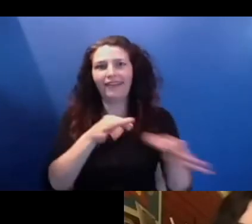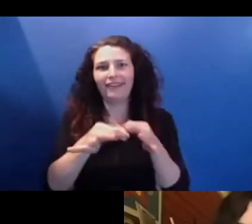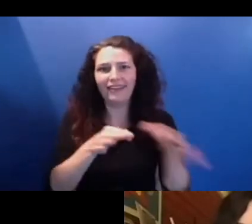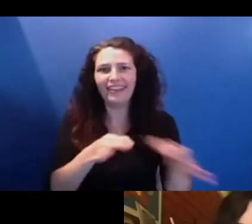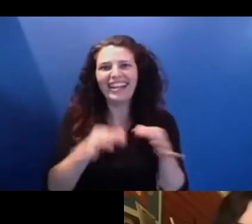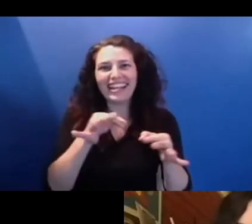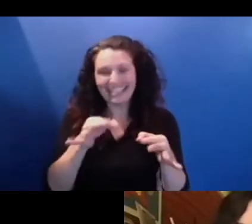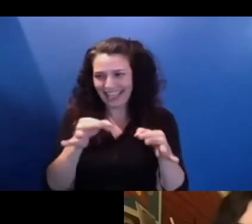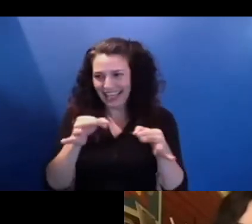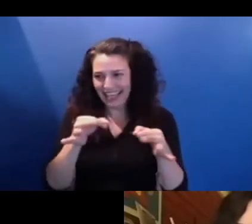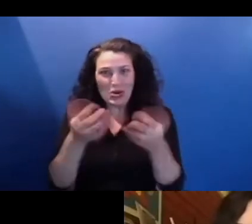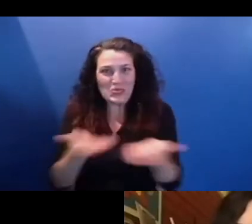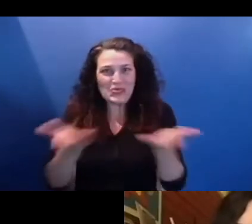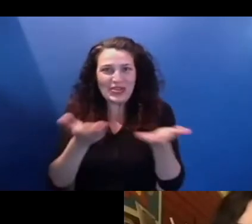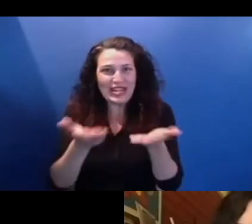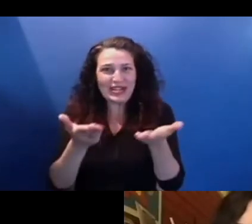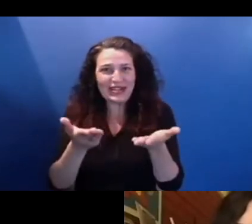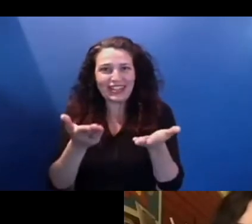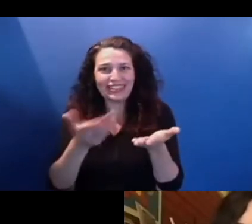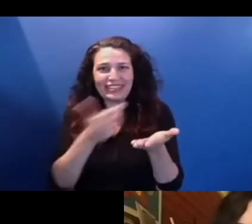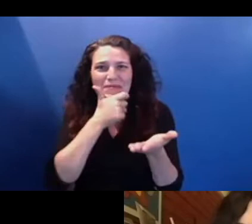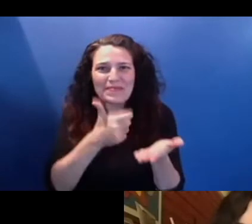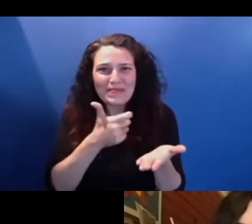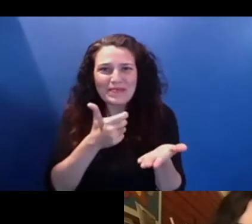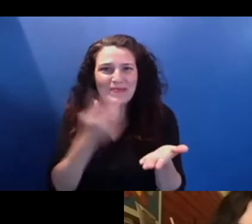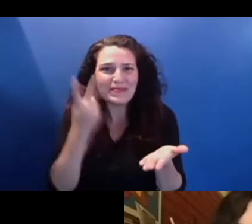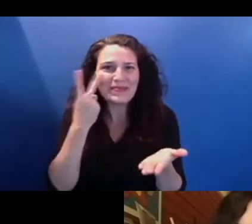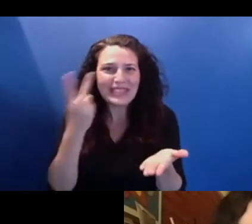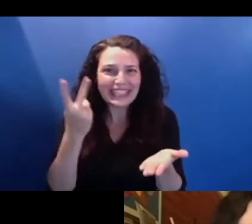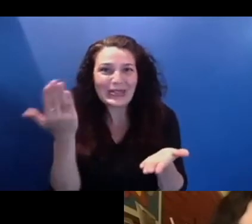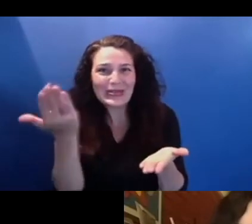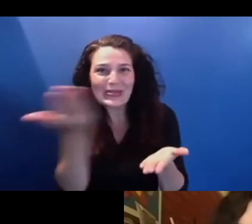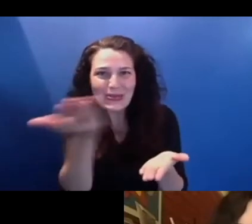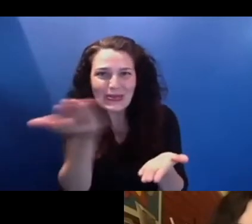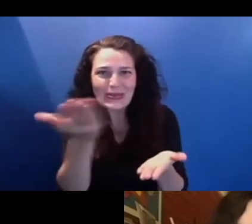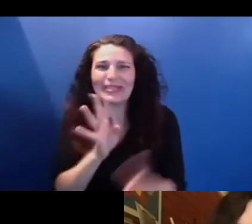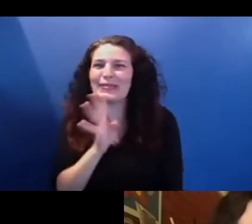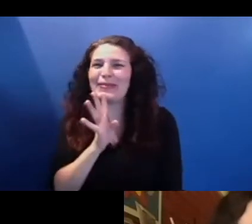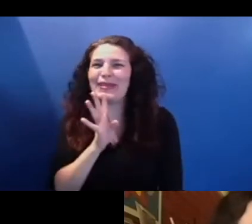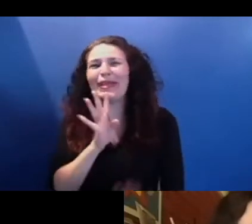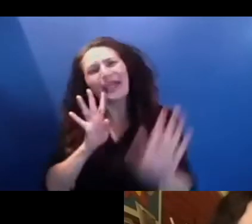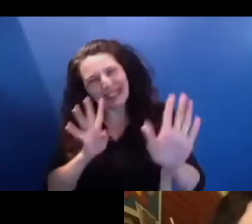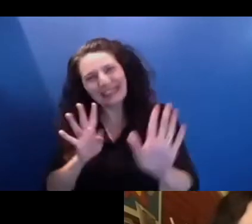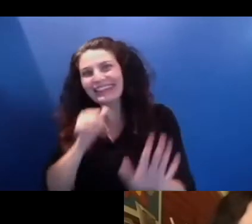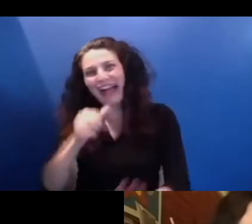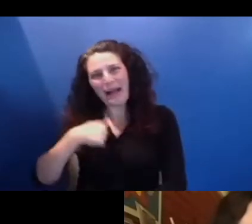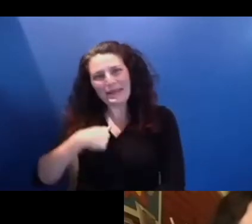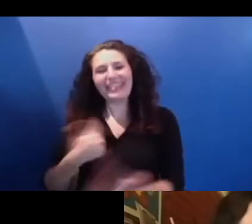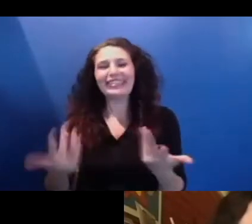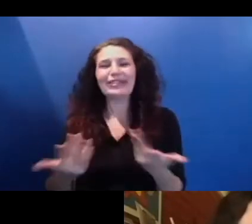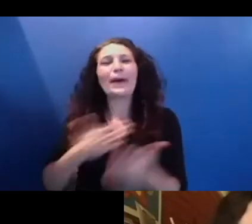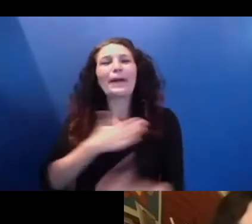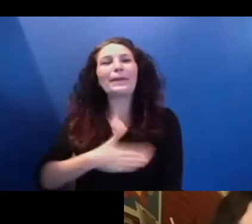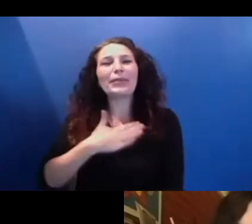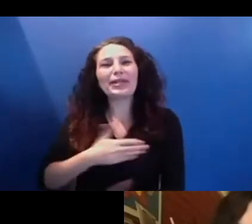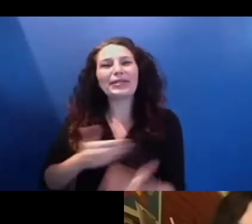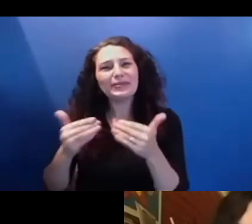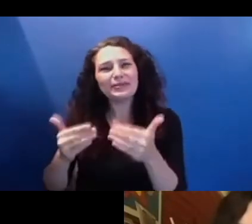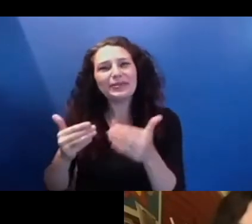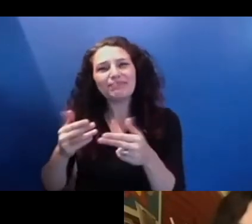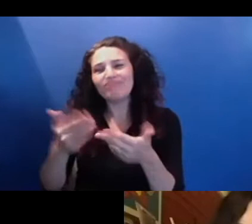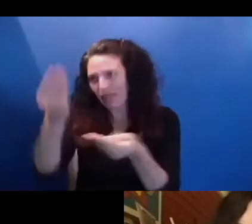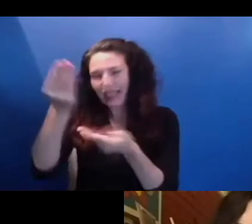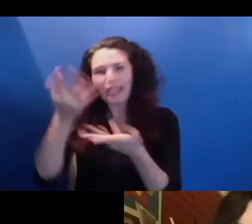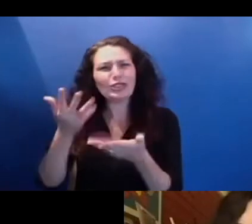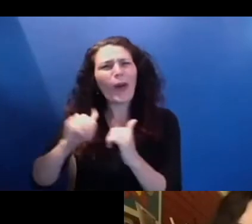so I think first you are each going to share with us a little bit about how, as a person with